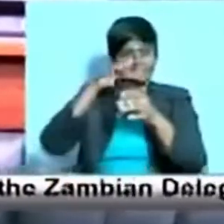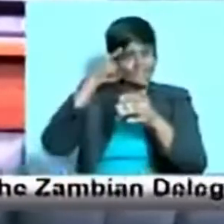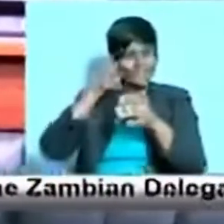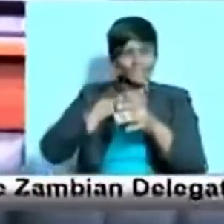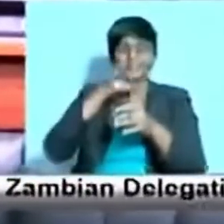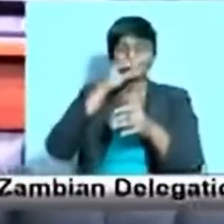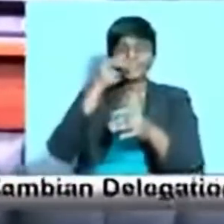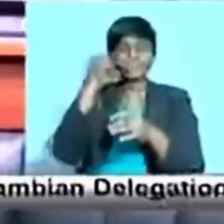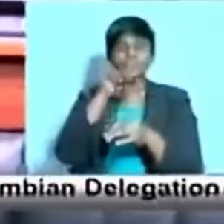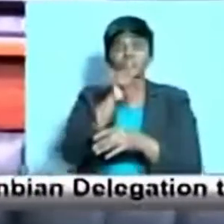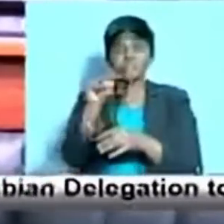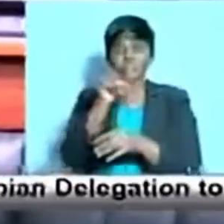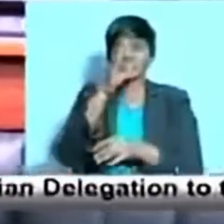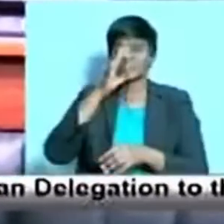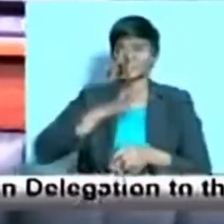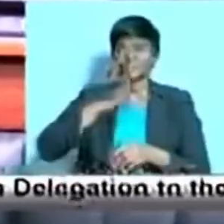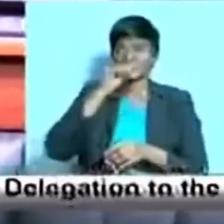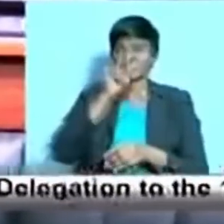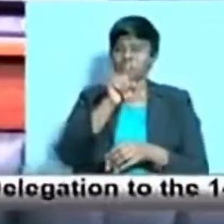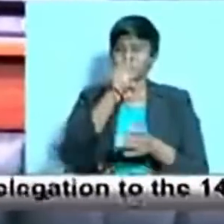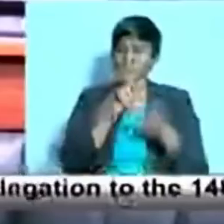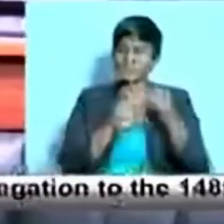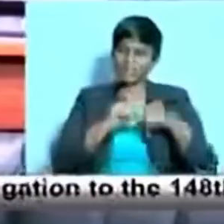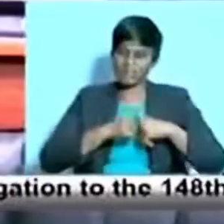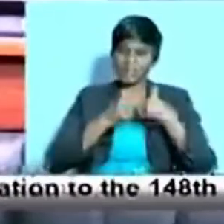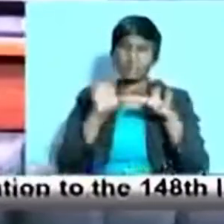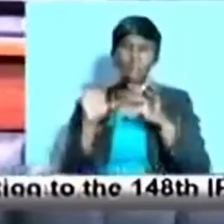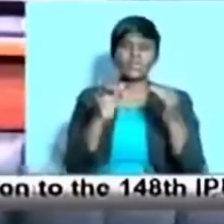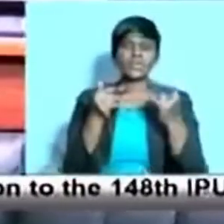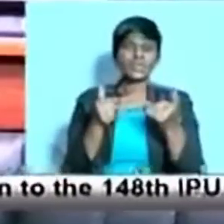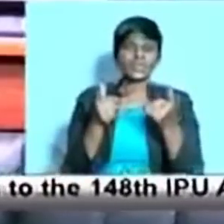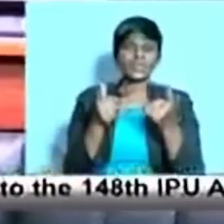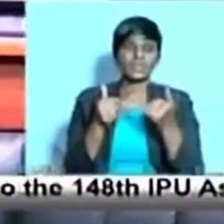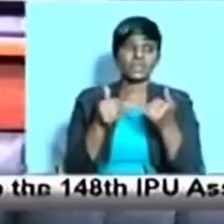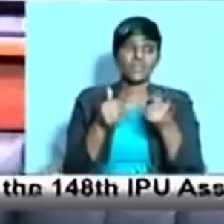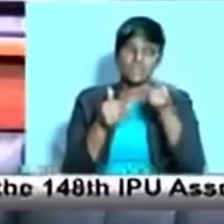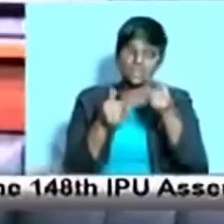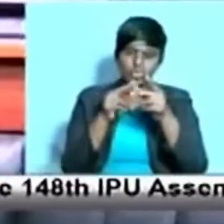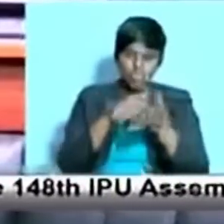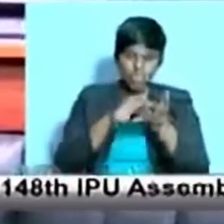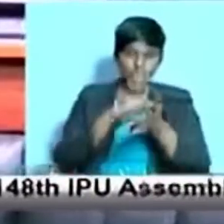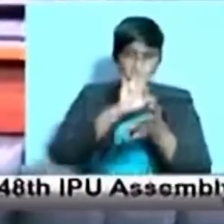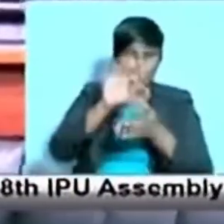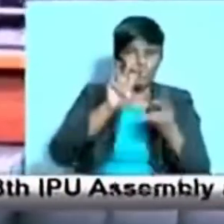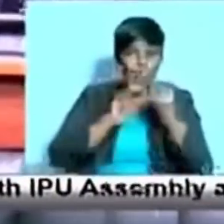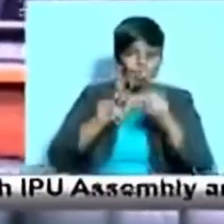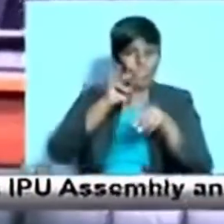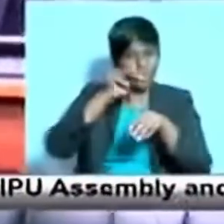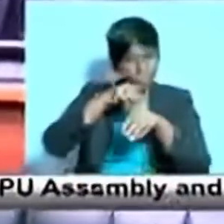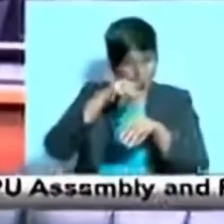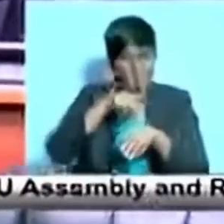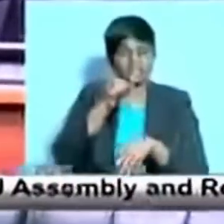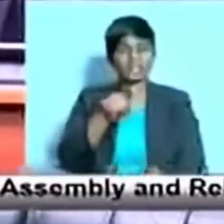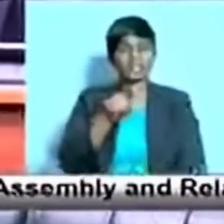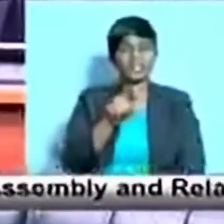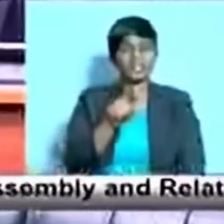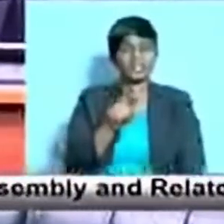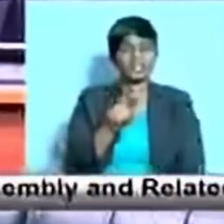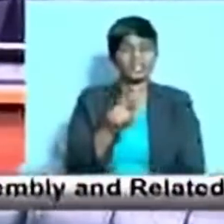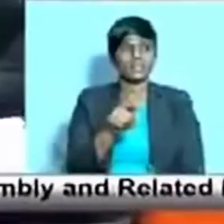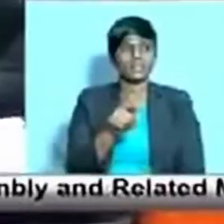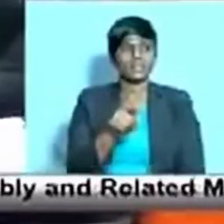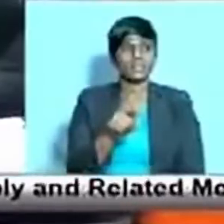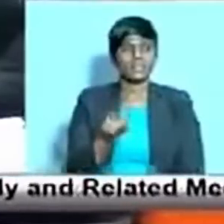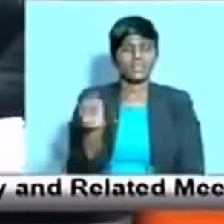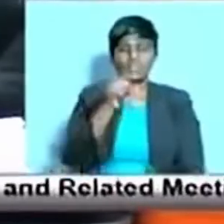speak for them, Madam Speaker. And that's what we are doing. You are representing the people of Pika. Yes. Even